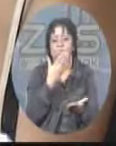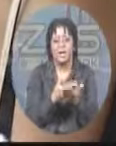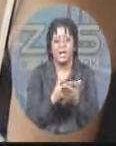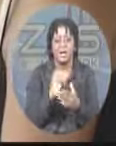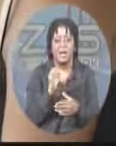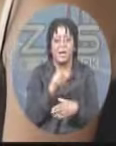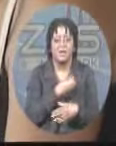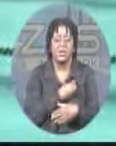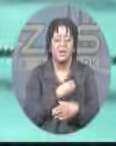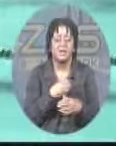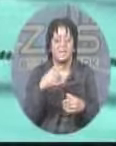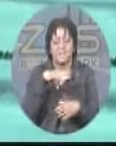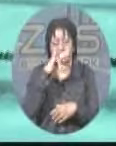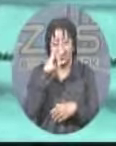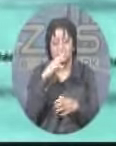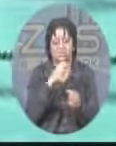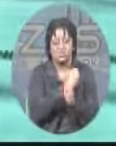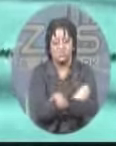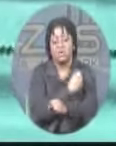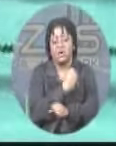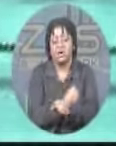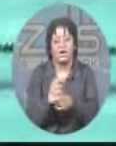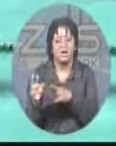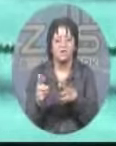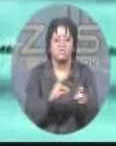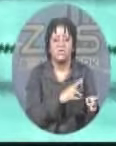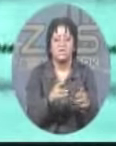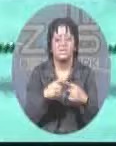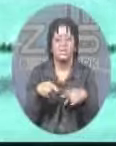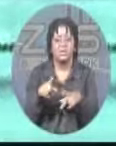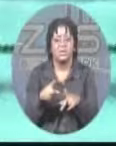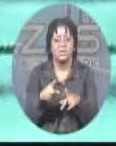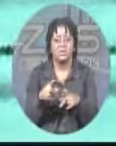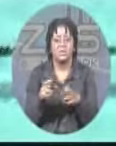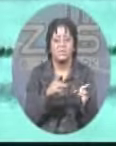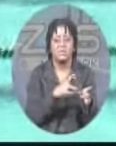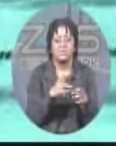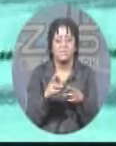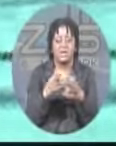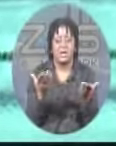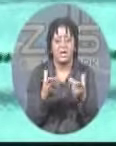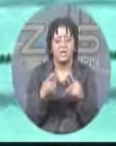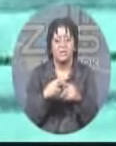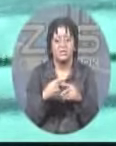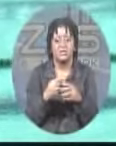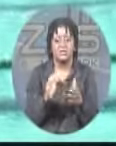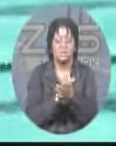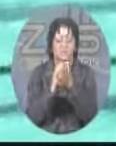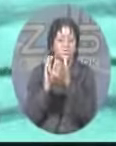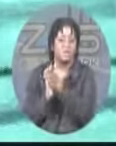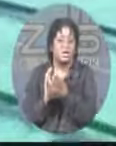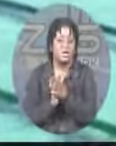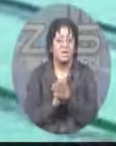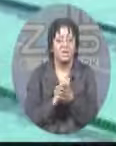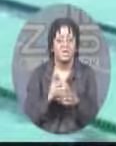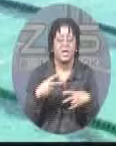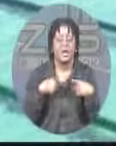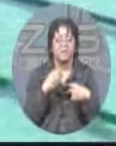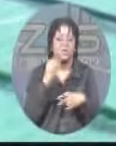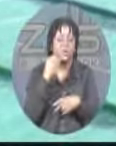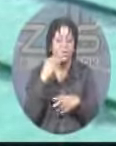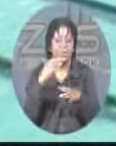ready to go. We're here to cheer and bring our kids home. We got the team, we got the home crowd advantage. Next